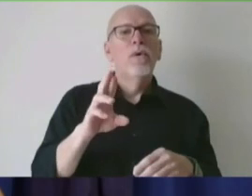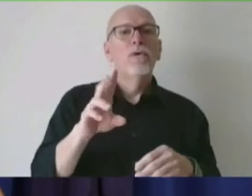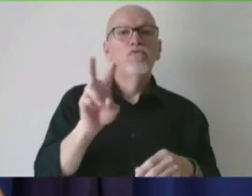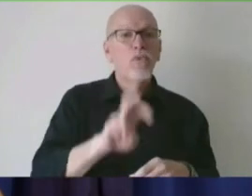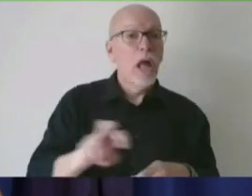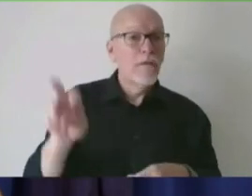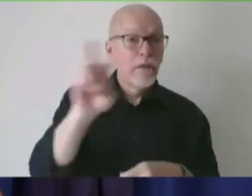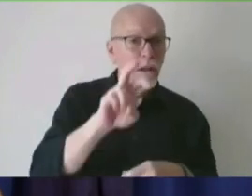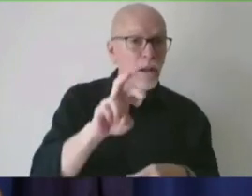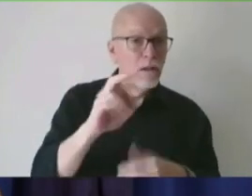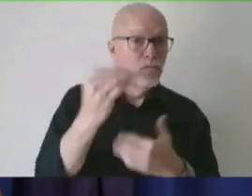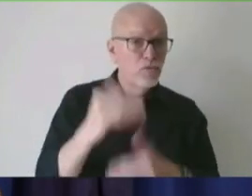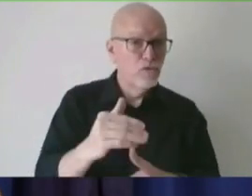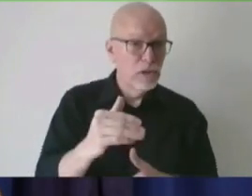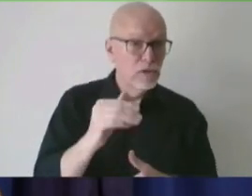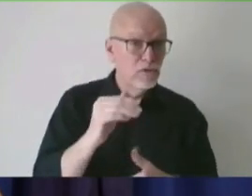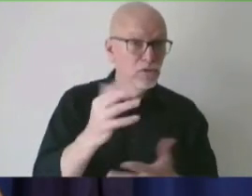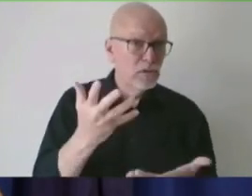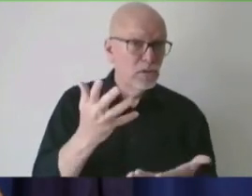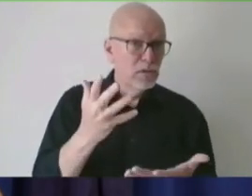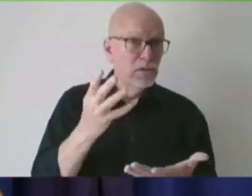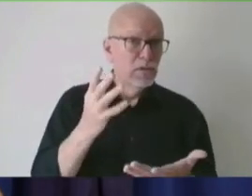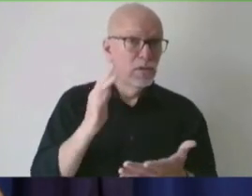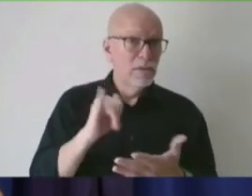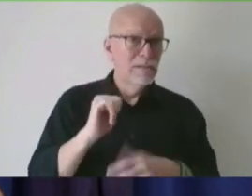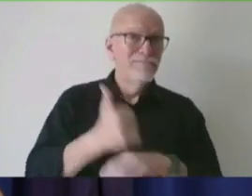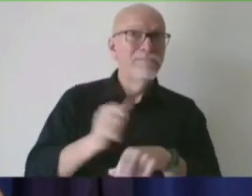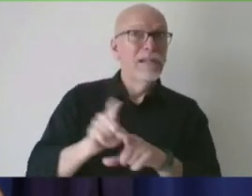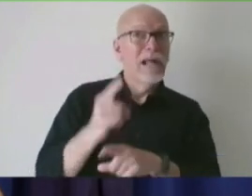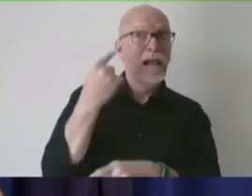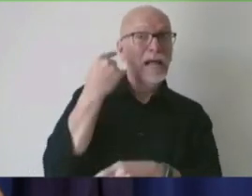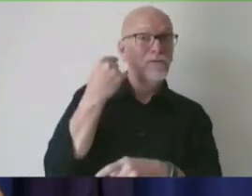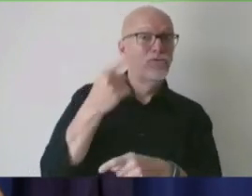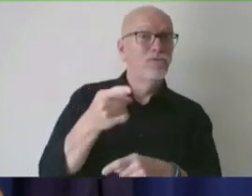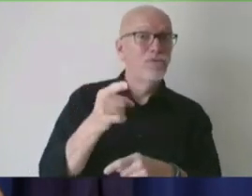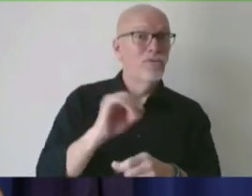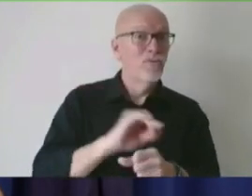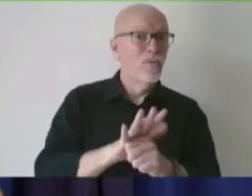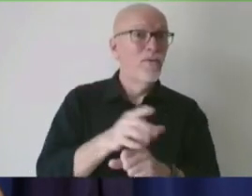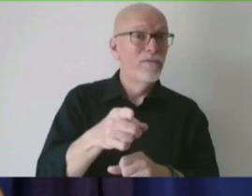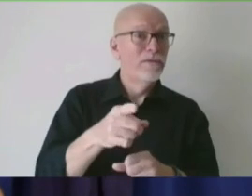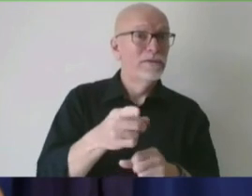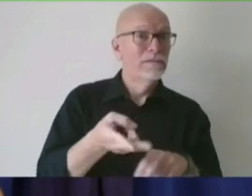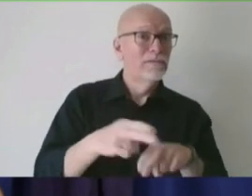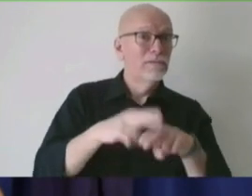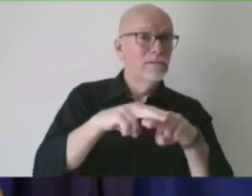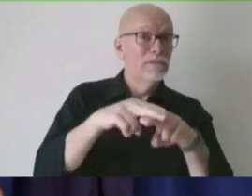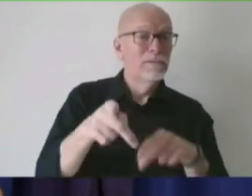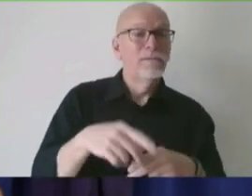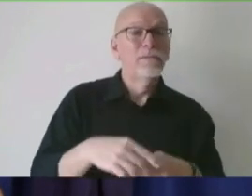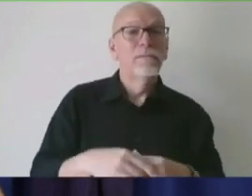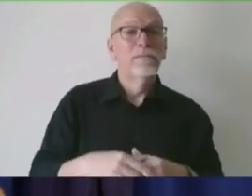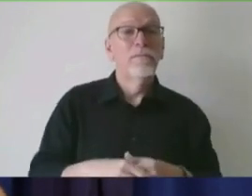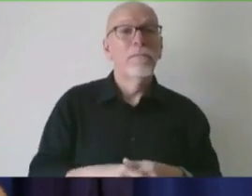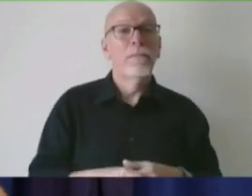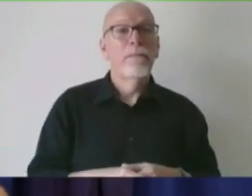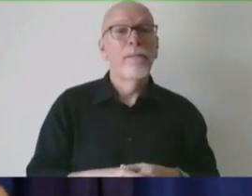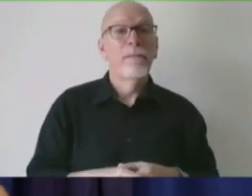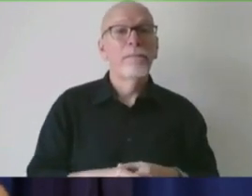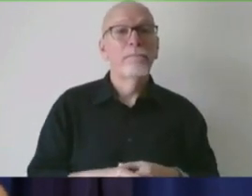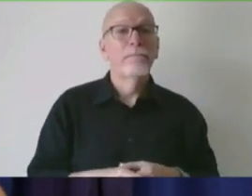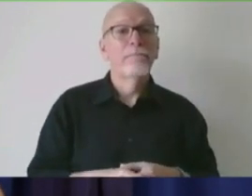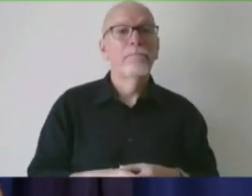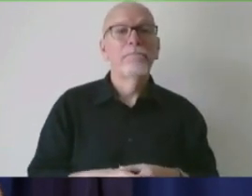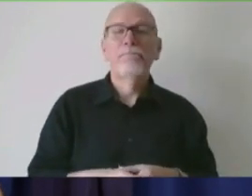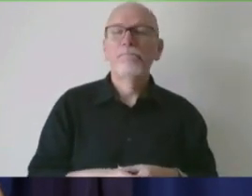of the travel restrictions or recommendations that were in place last year when COVID was increasing in the state? Yeah, I don't